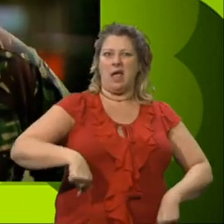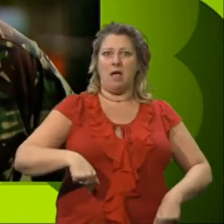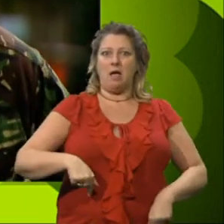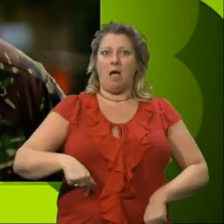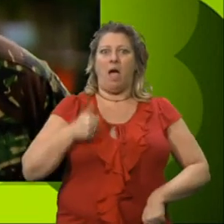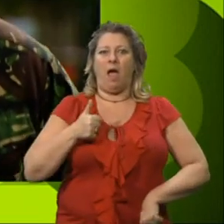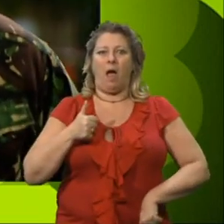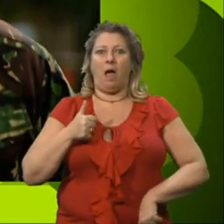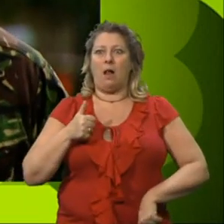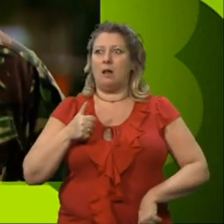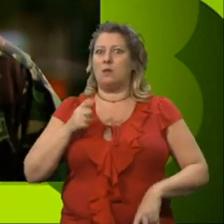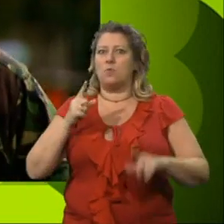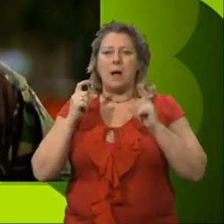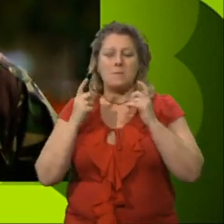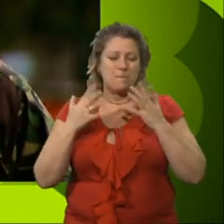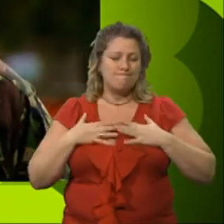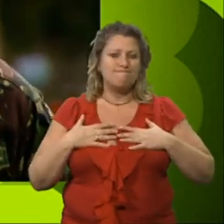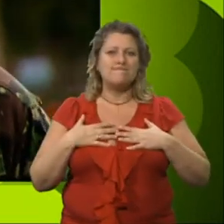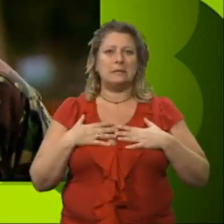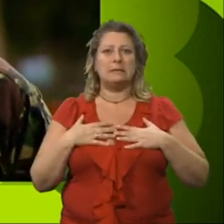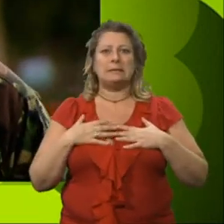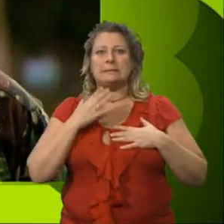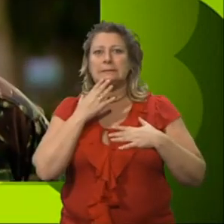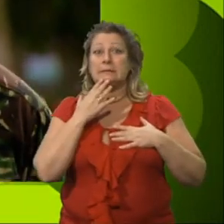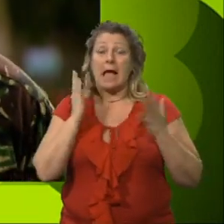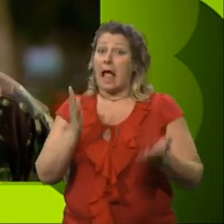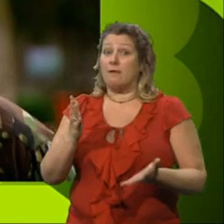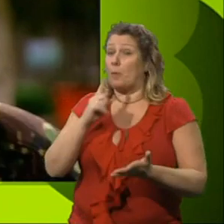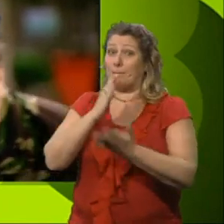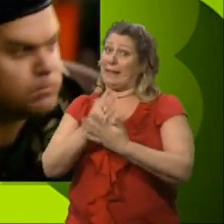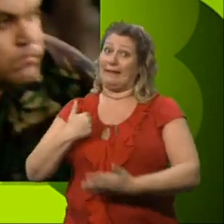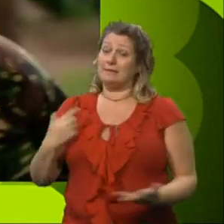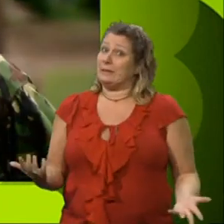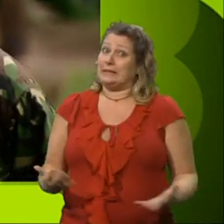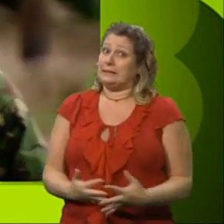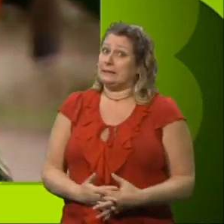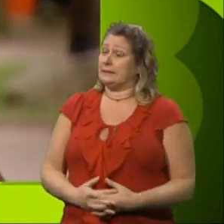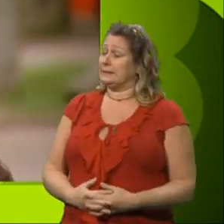OK, no camera. Well, Max will just have to take my word for it.